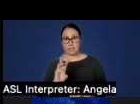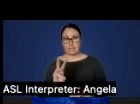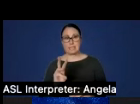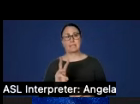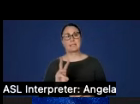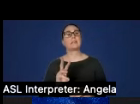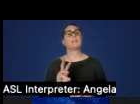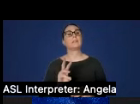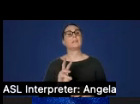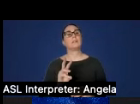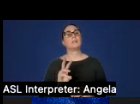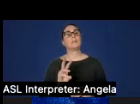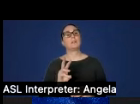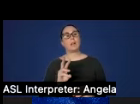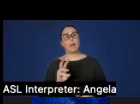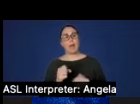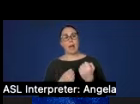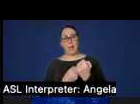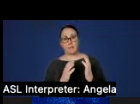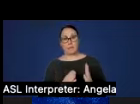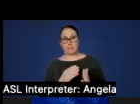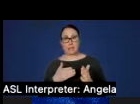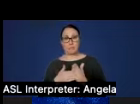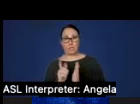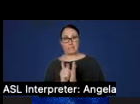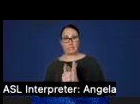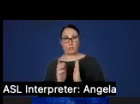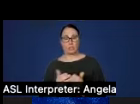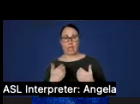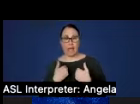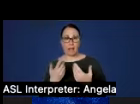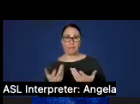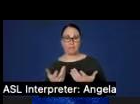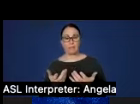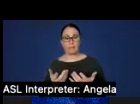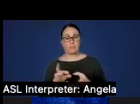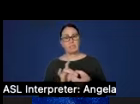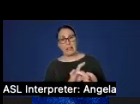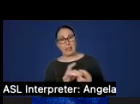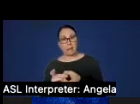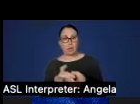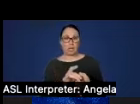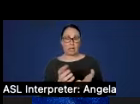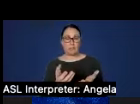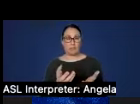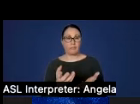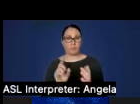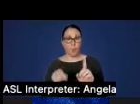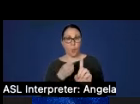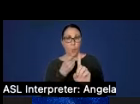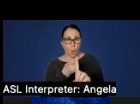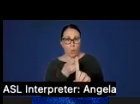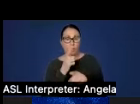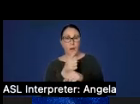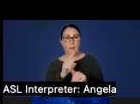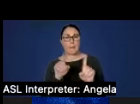have that collaborative goal, but we do have separate roles. Advocate, of course, is to center the voice